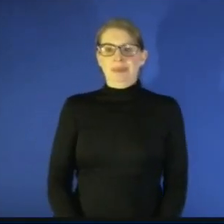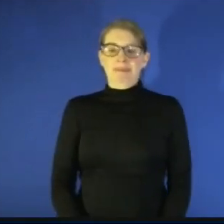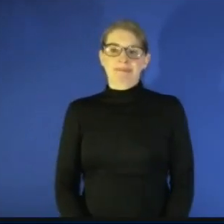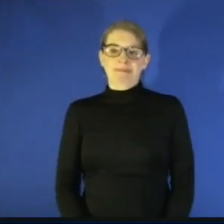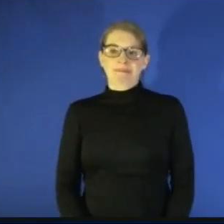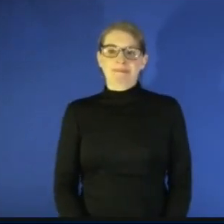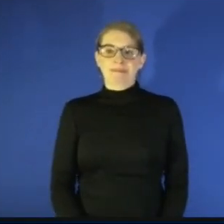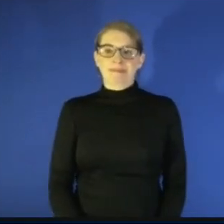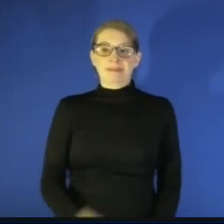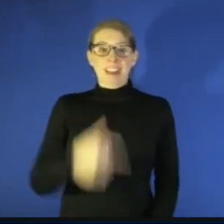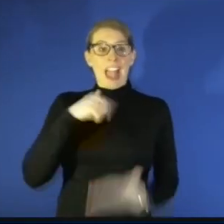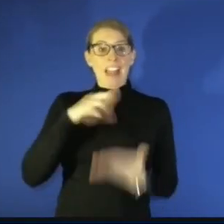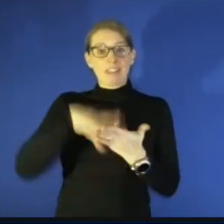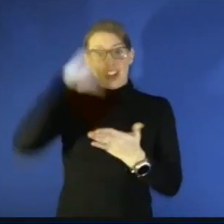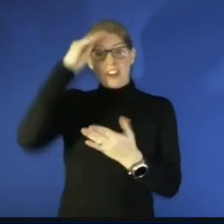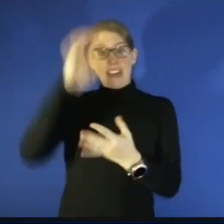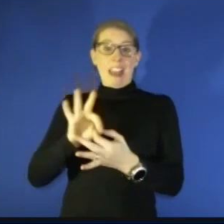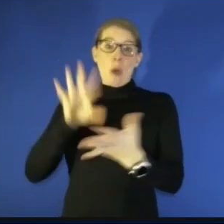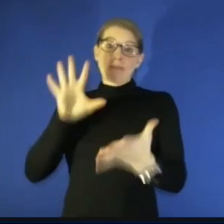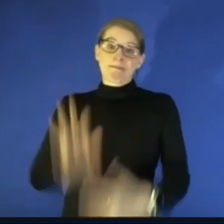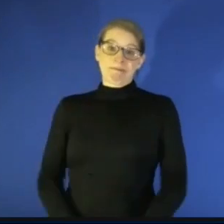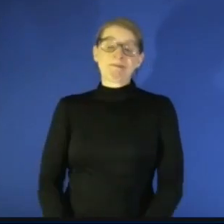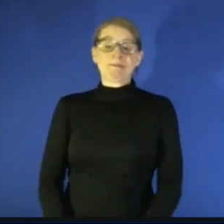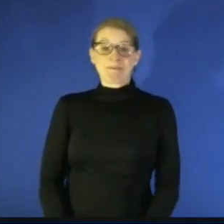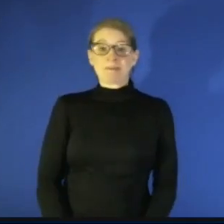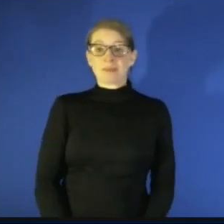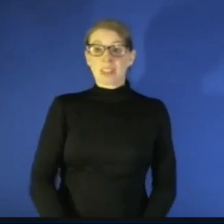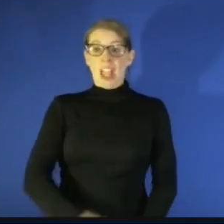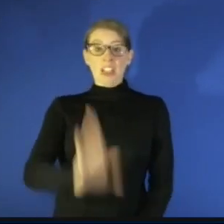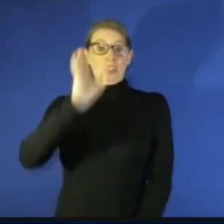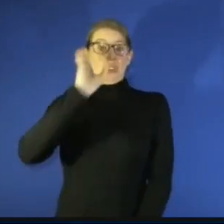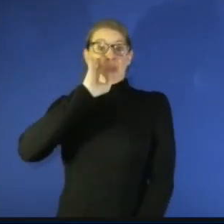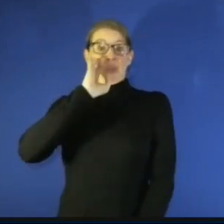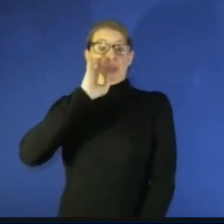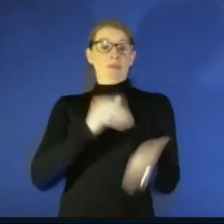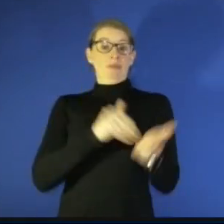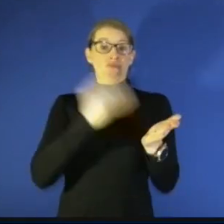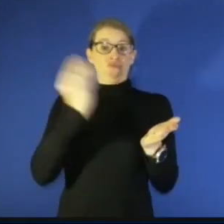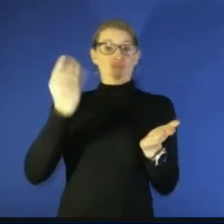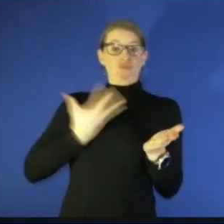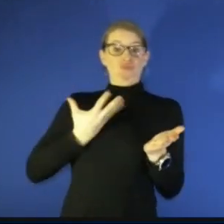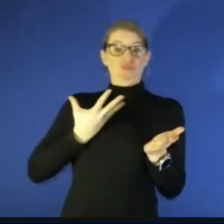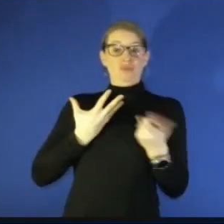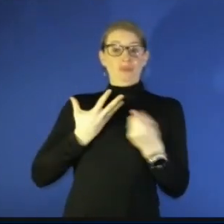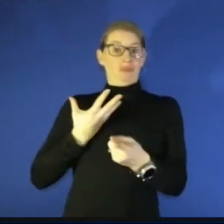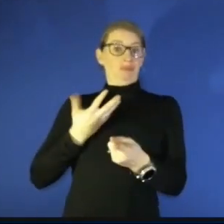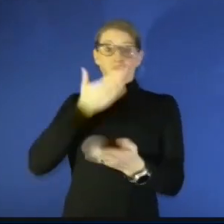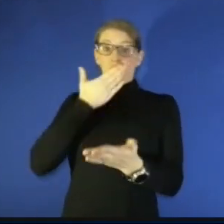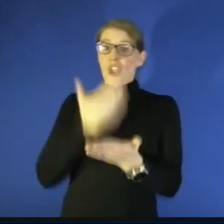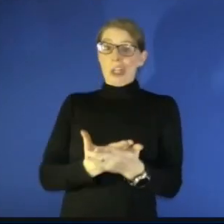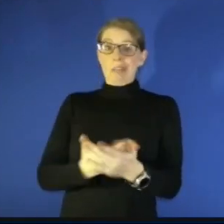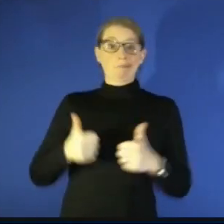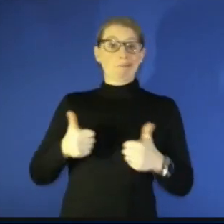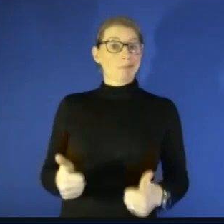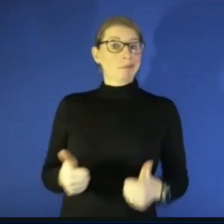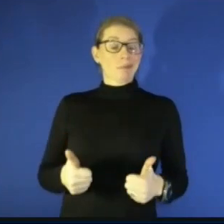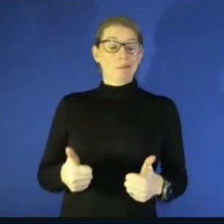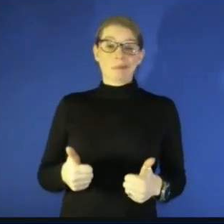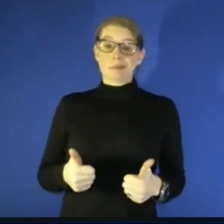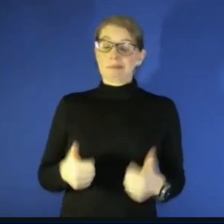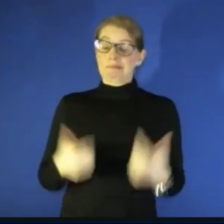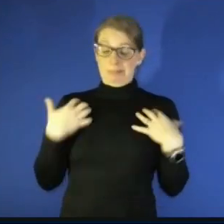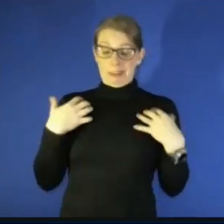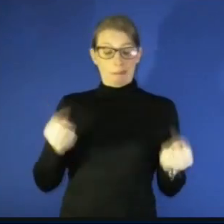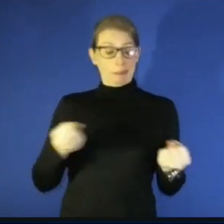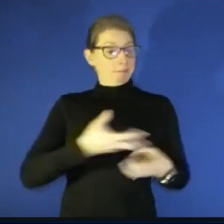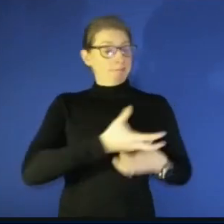I learned to let go. I knew once I heard from Dr. Ebersole, she's good. And I took full confidence in